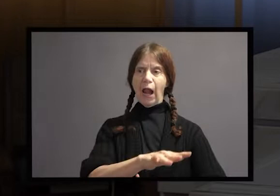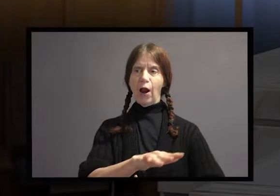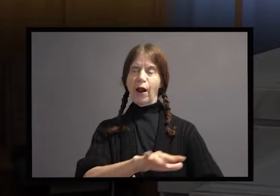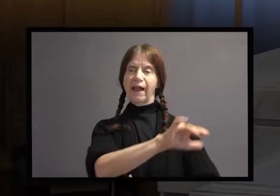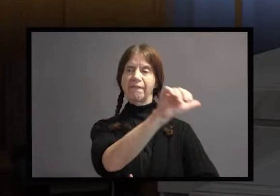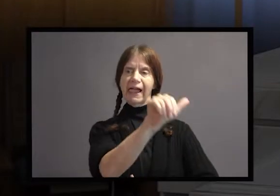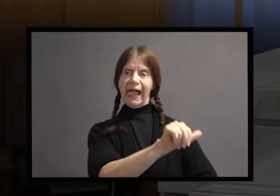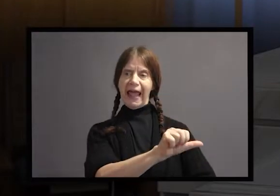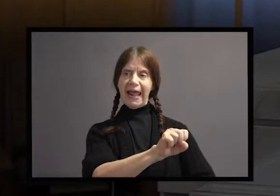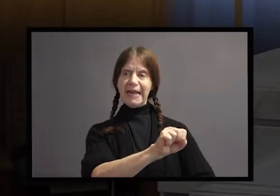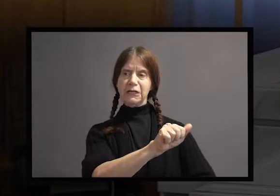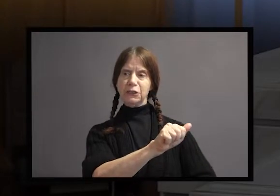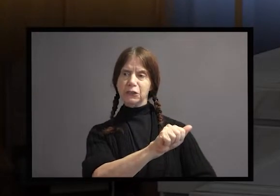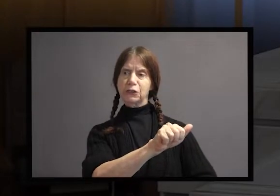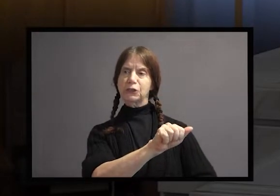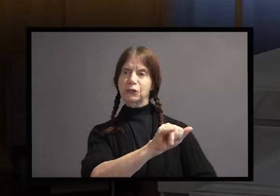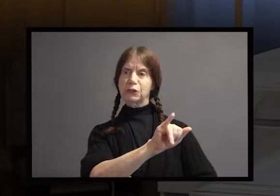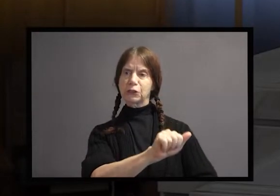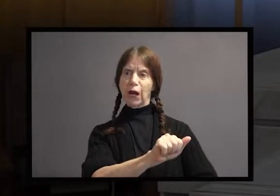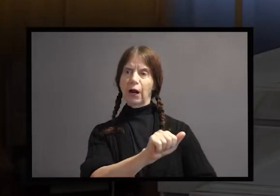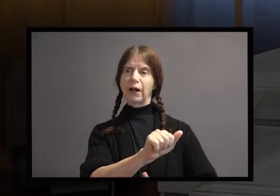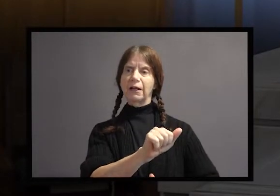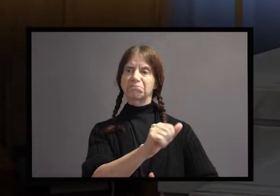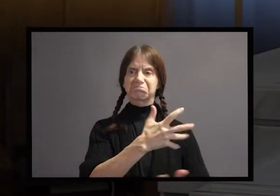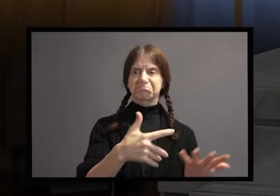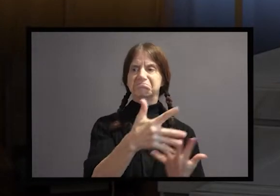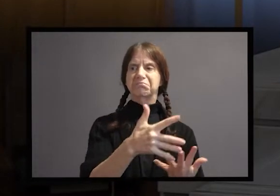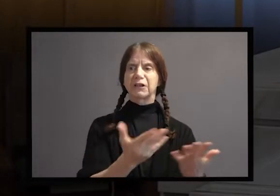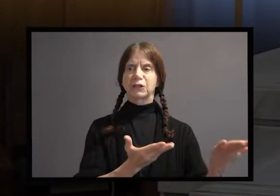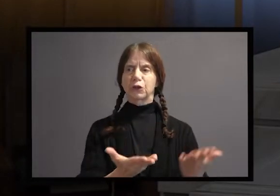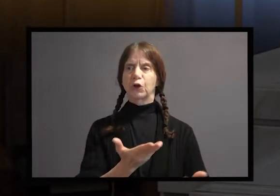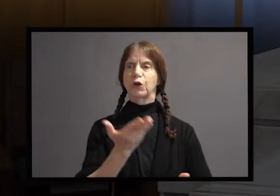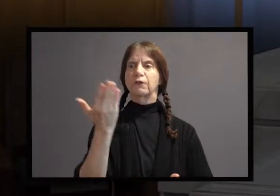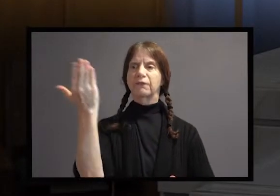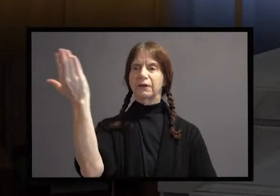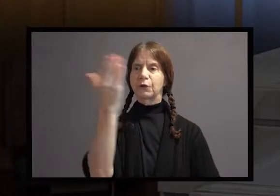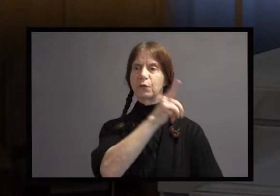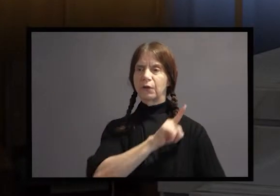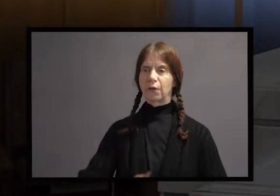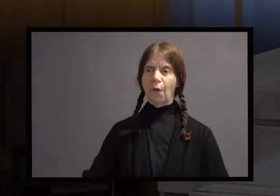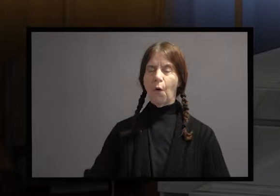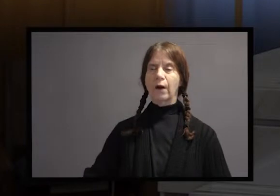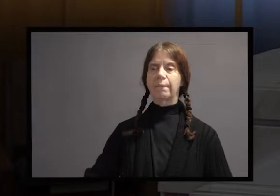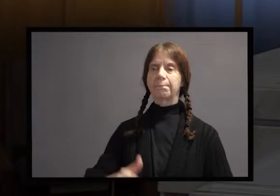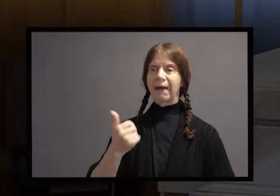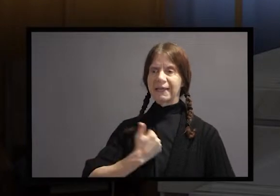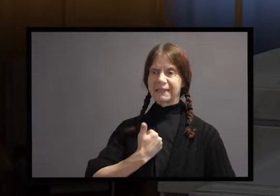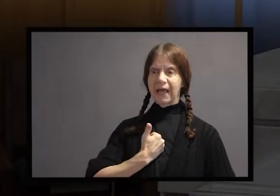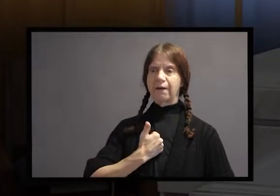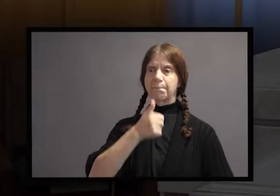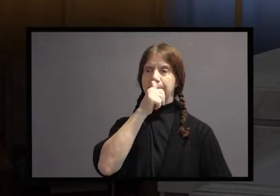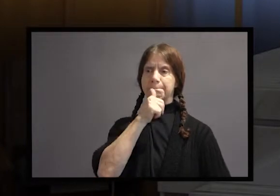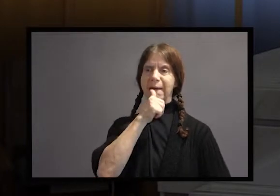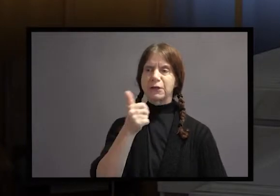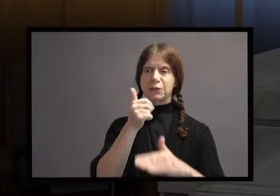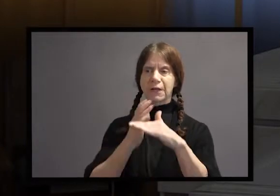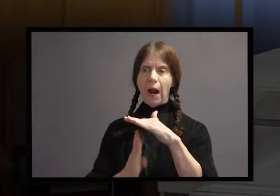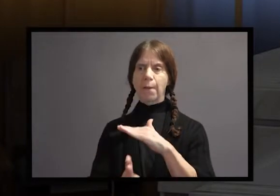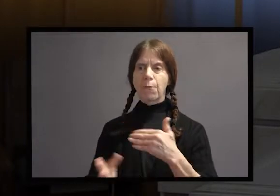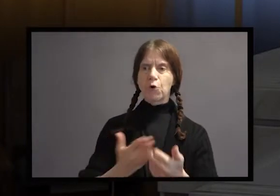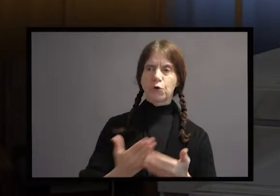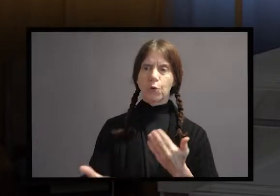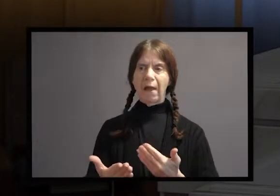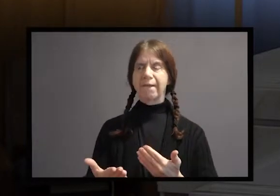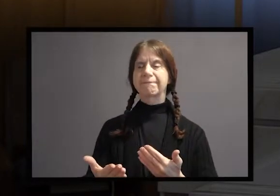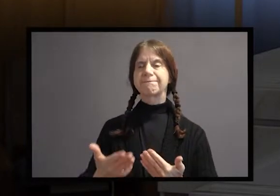set foot in Asia, serving the Lord with all humility and with tears and with trials that happened to me